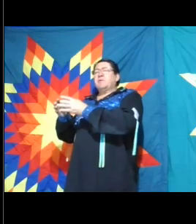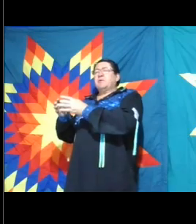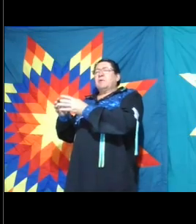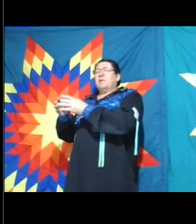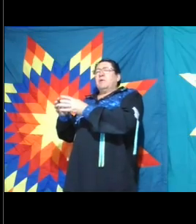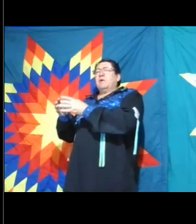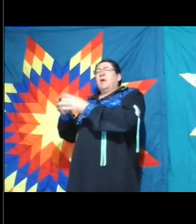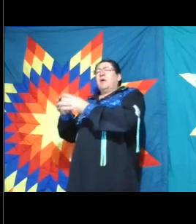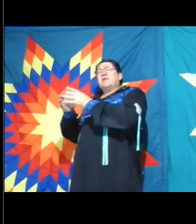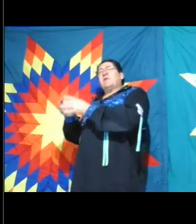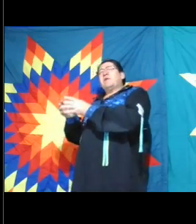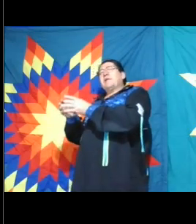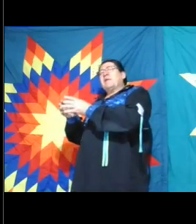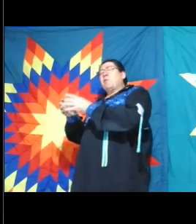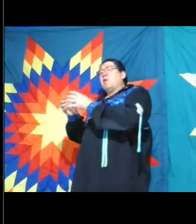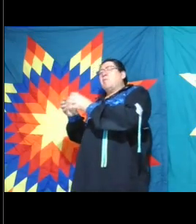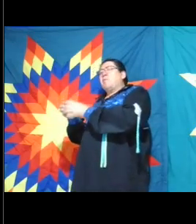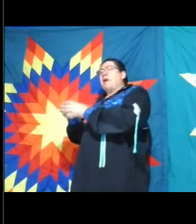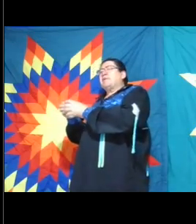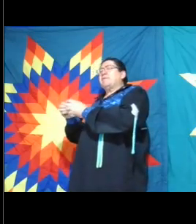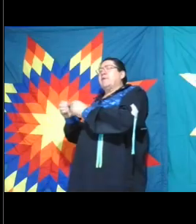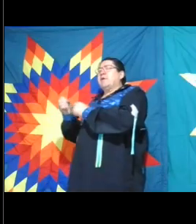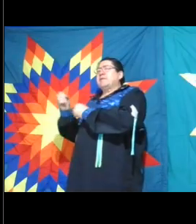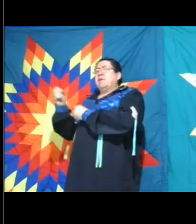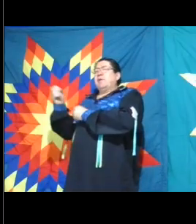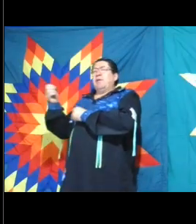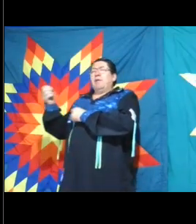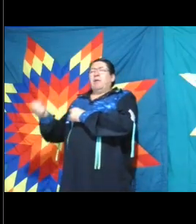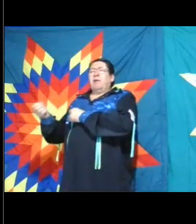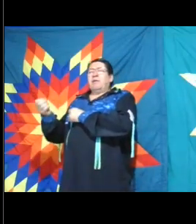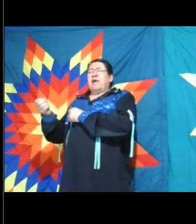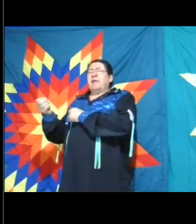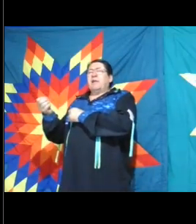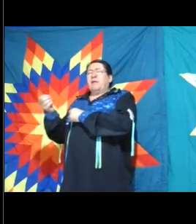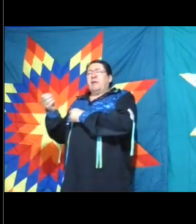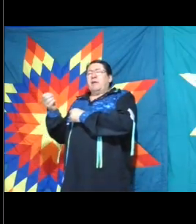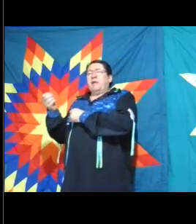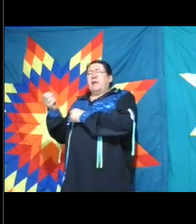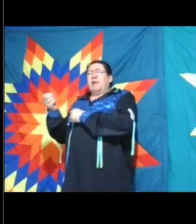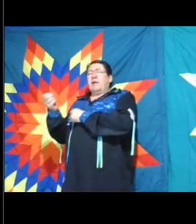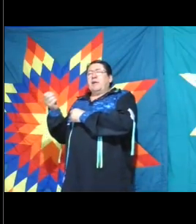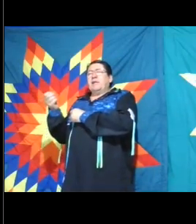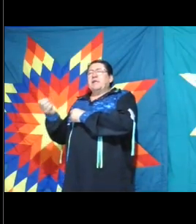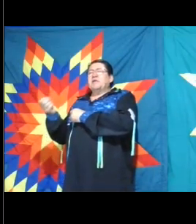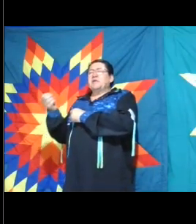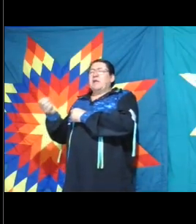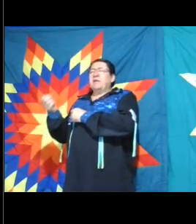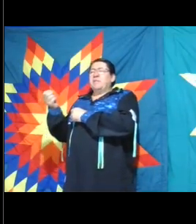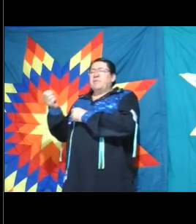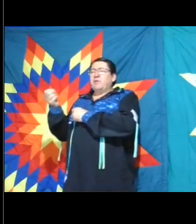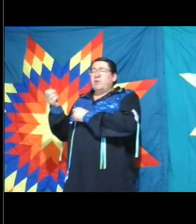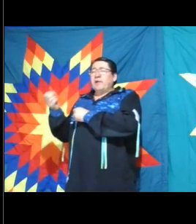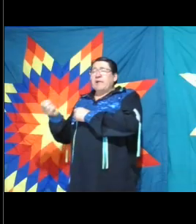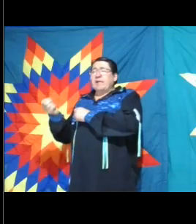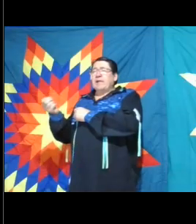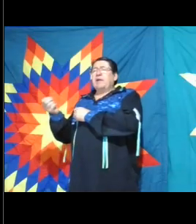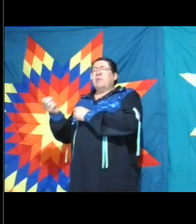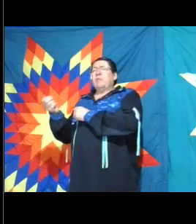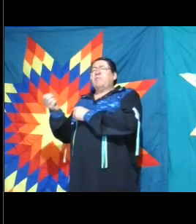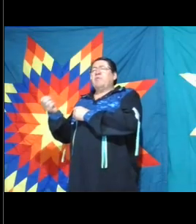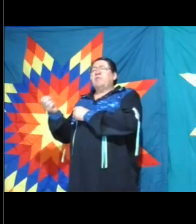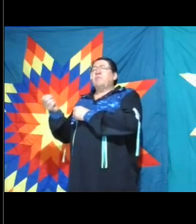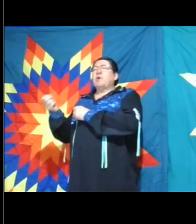interviews? Just what I said about coming back to trust, that Indigenous